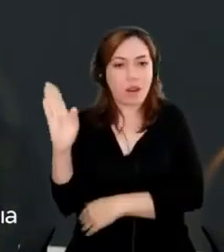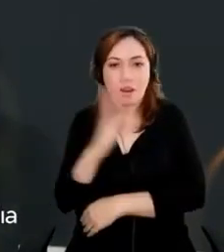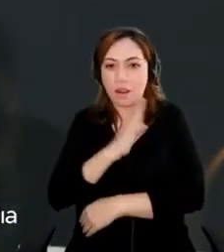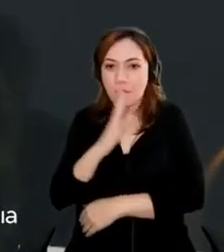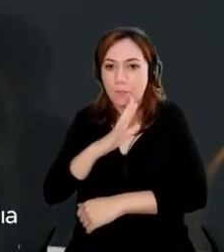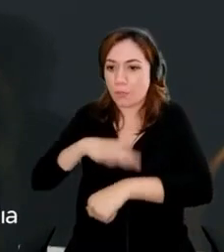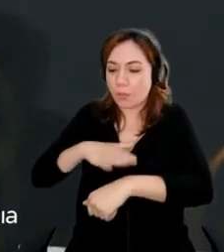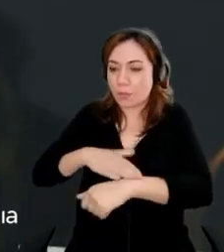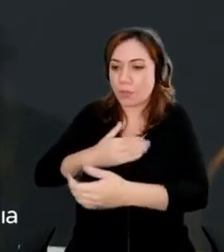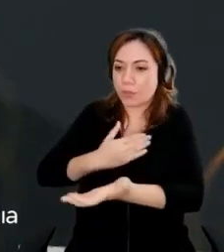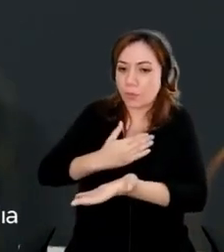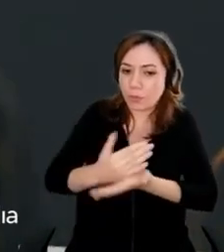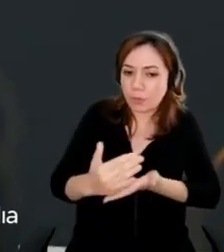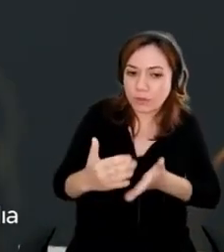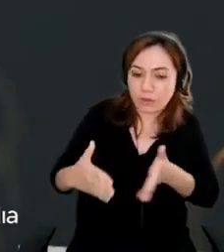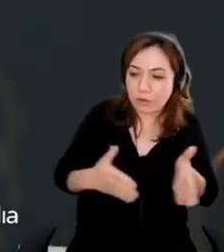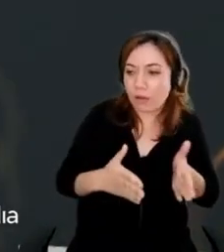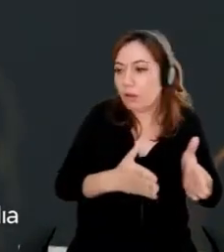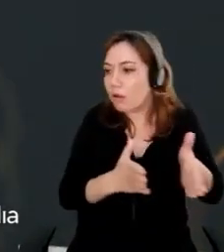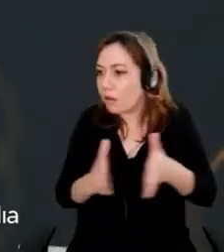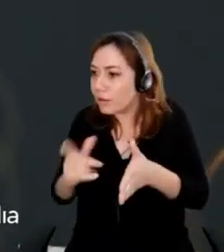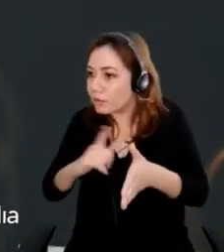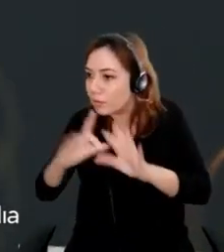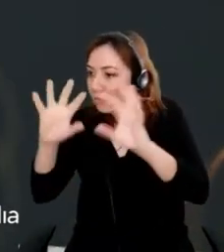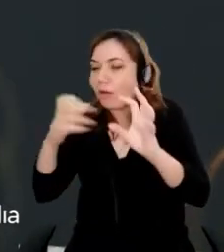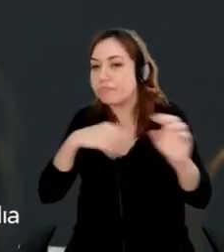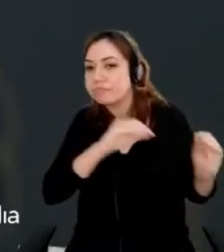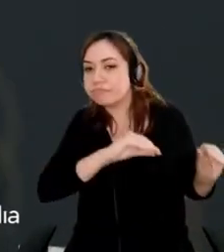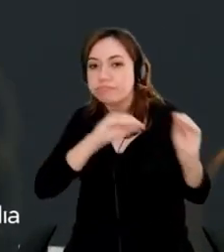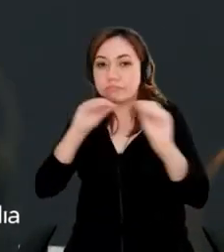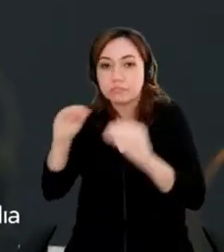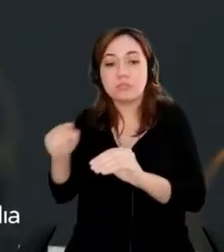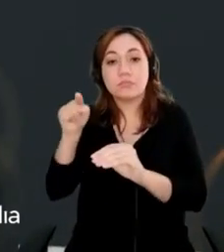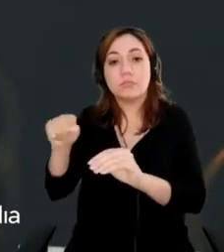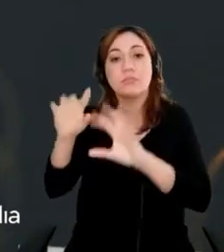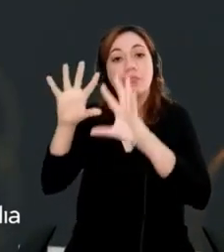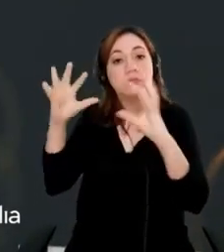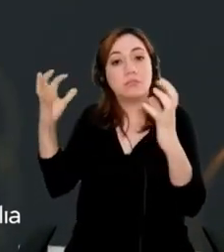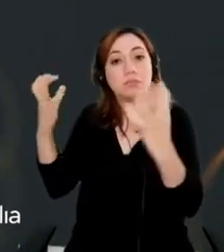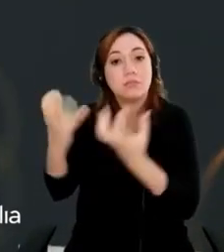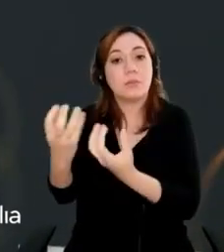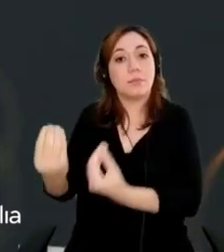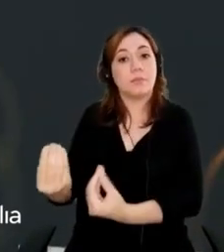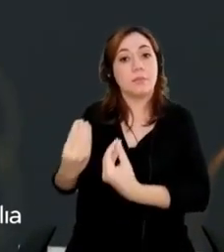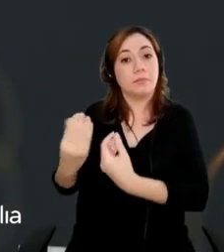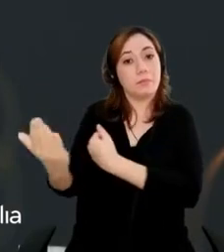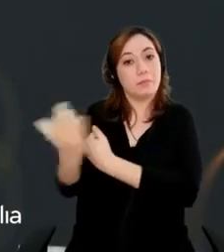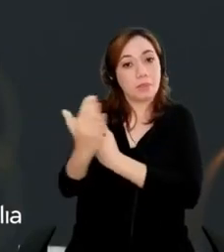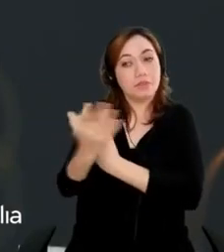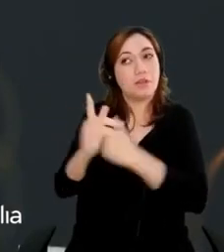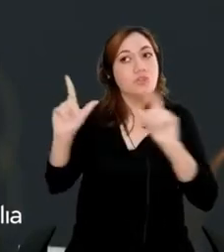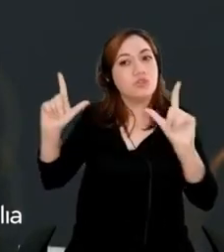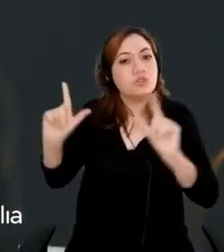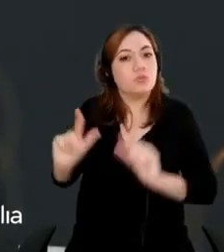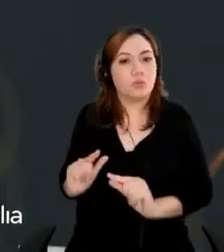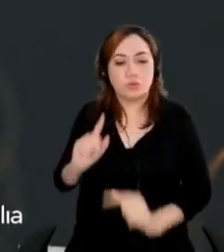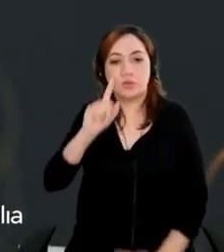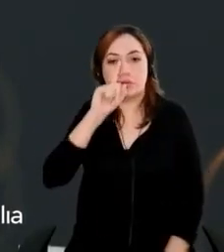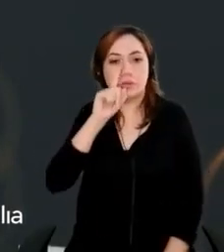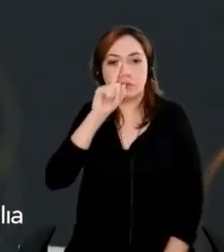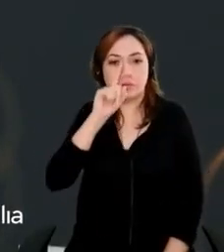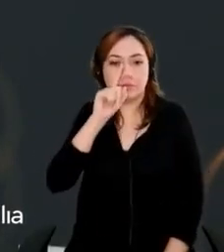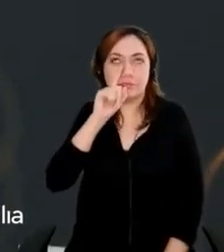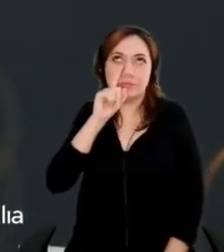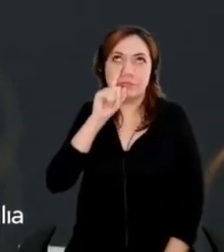course. The reason why the cloud helps mitigate risk is, well, a lot of reasons, but one